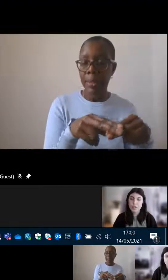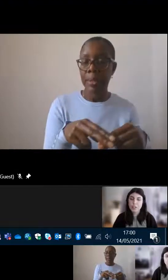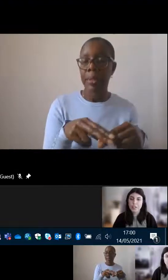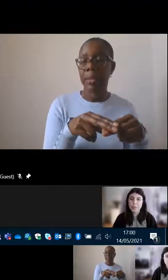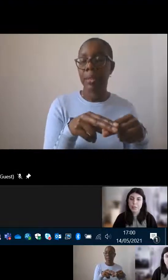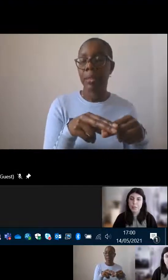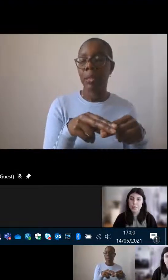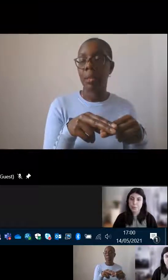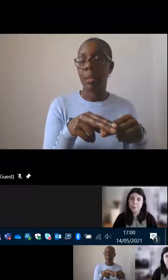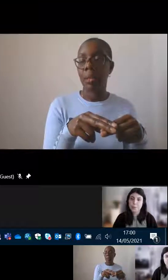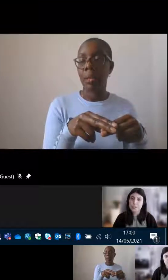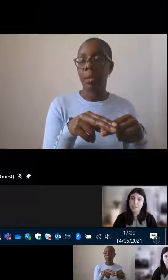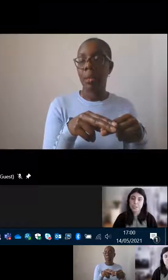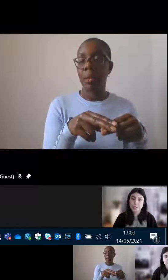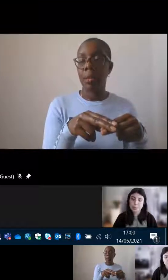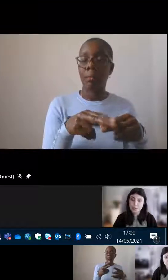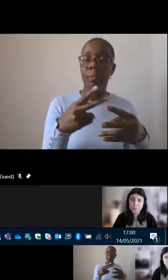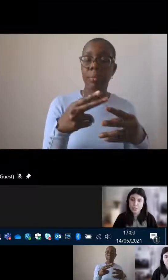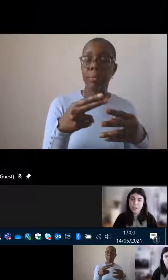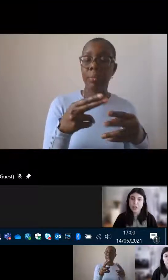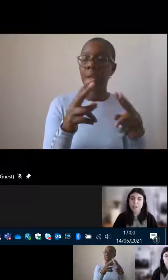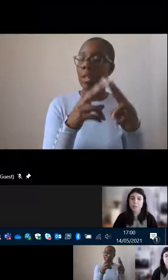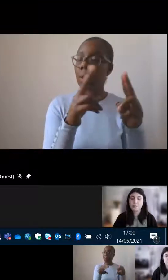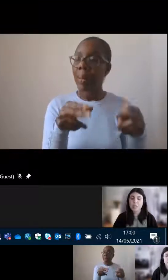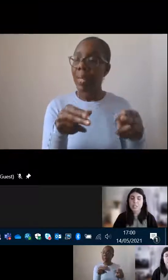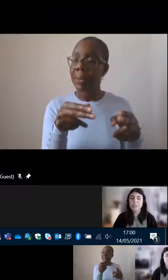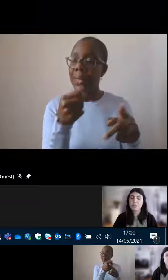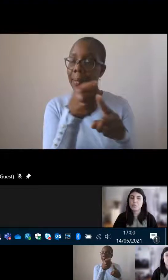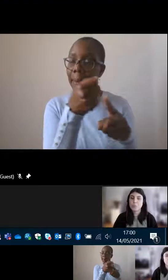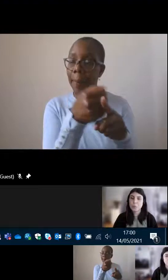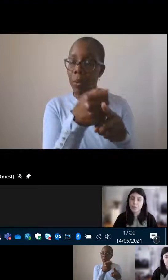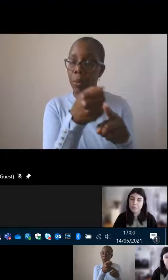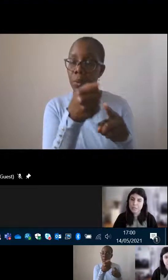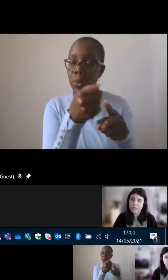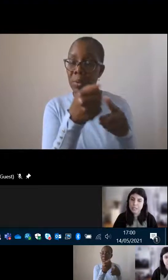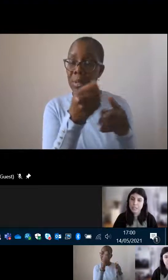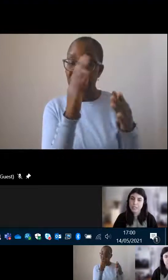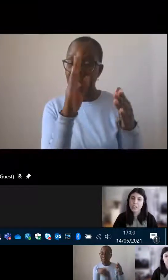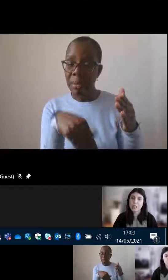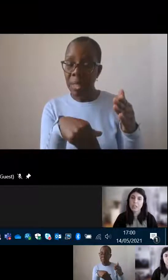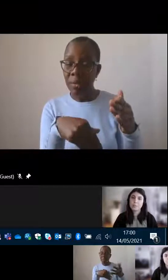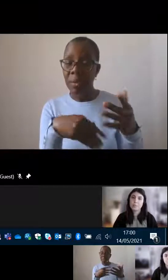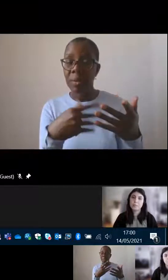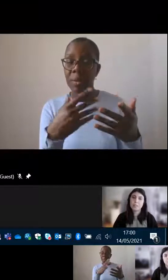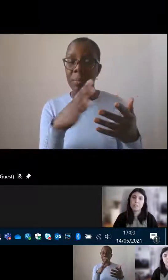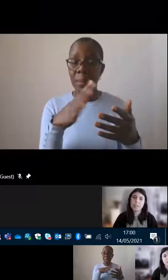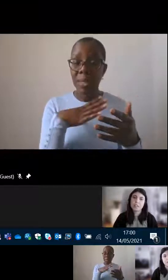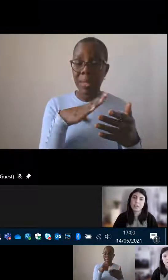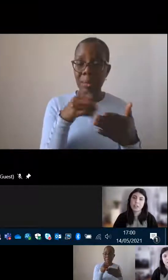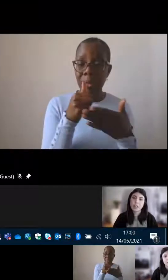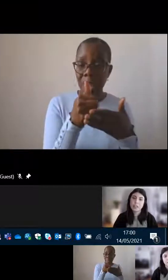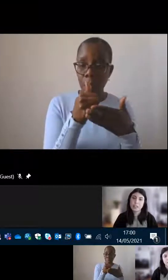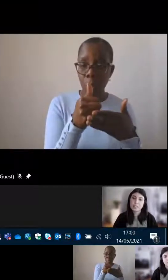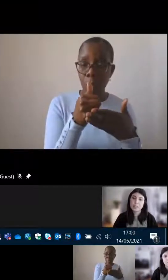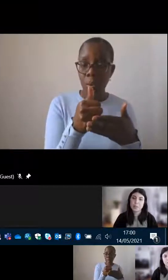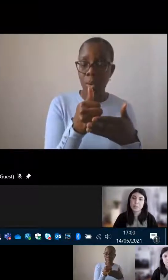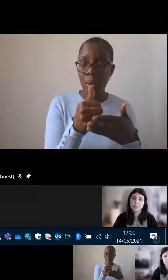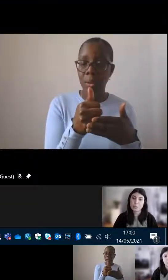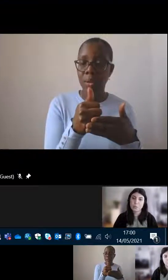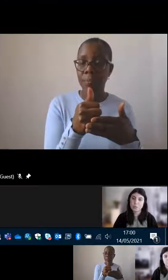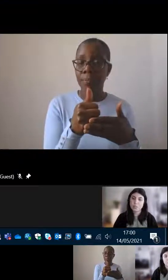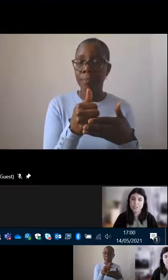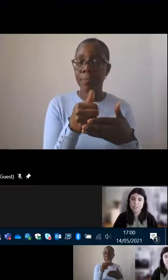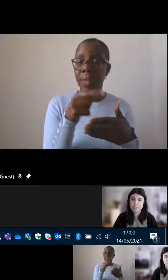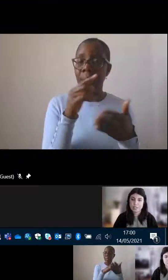who are going through domestic abuse, might need some support with that, and they are a domestic